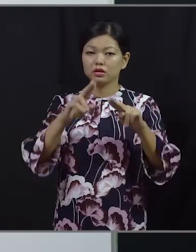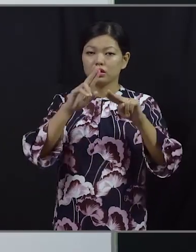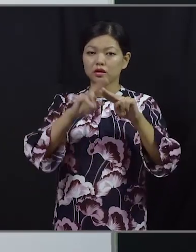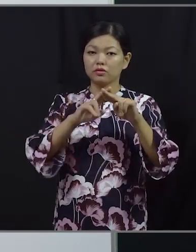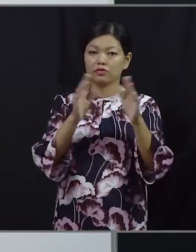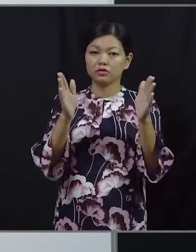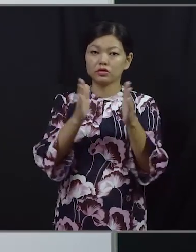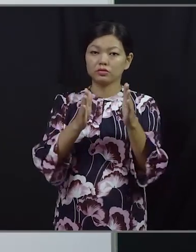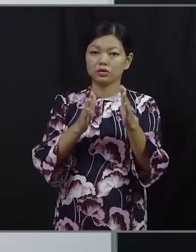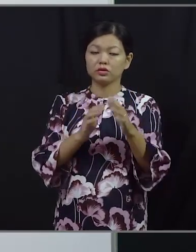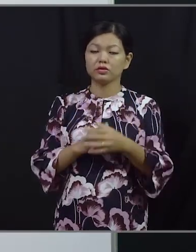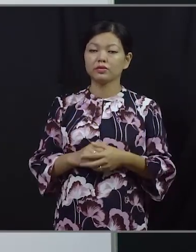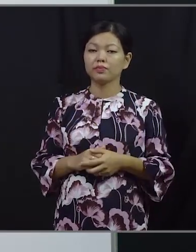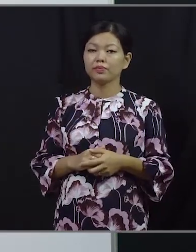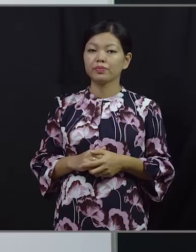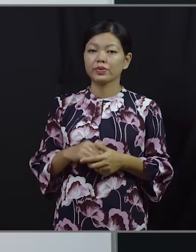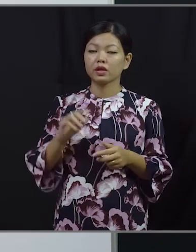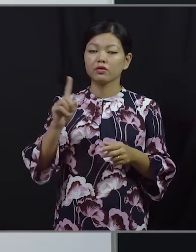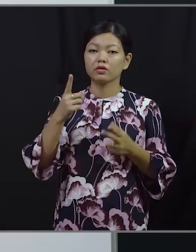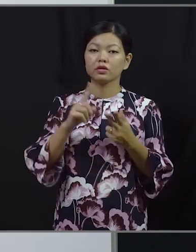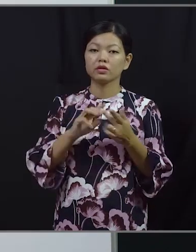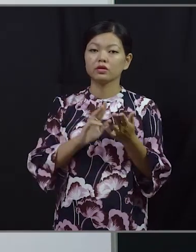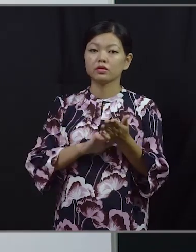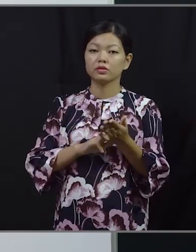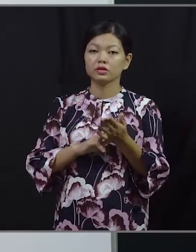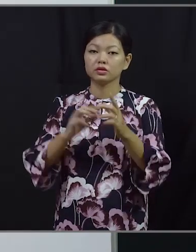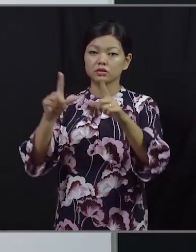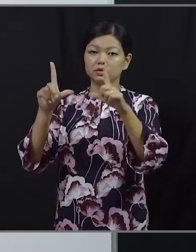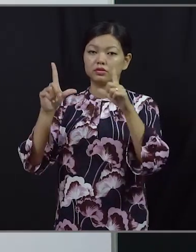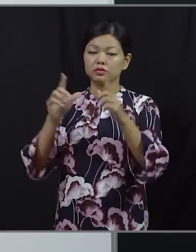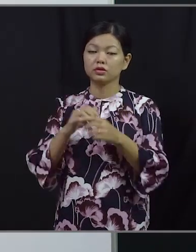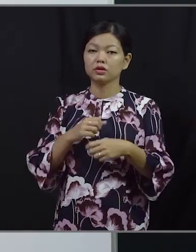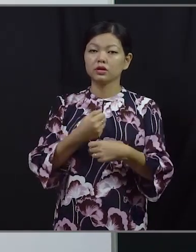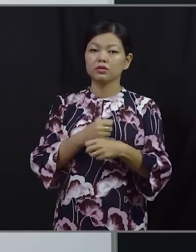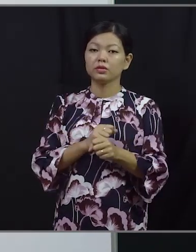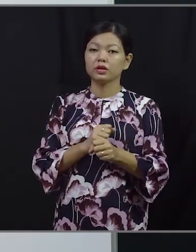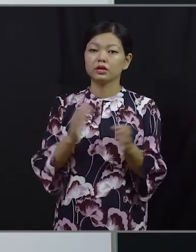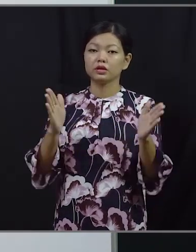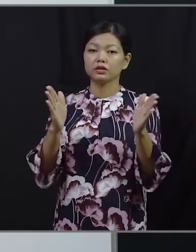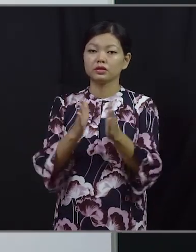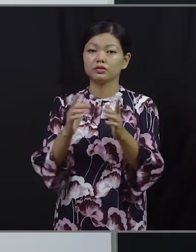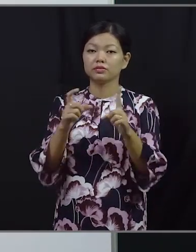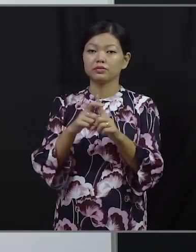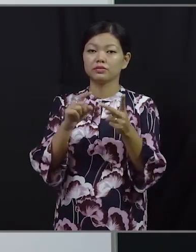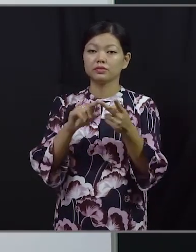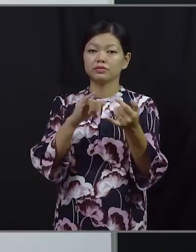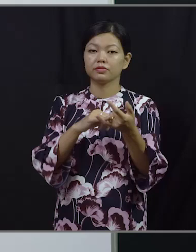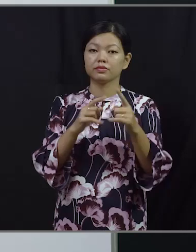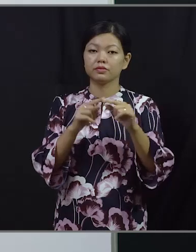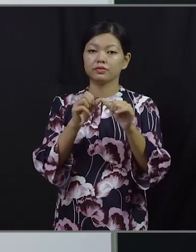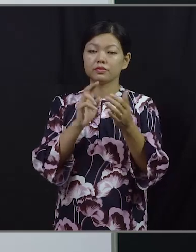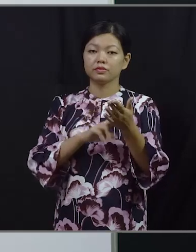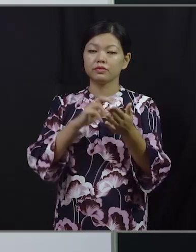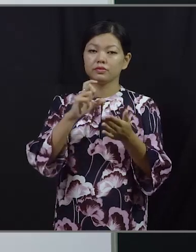conditions. First, the image, here we have assumed that image is formed at least distance of distinct vision, and next I'll define the